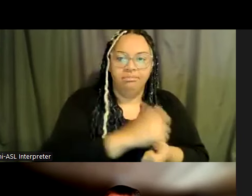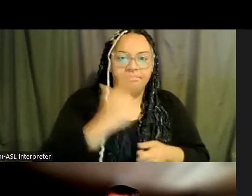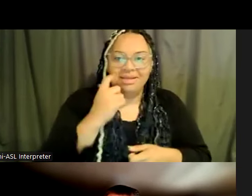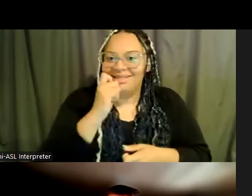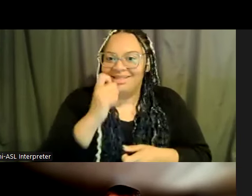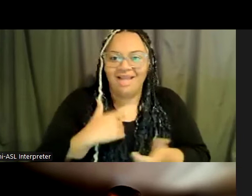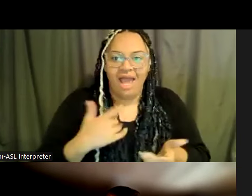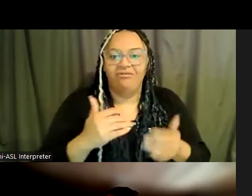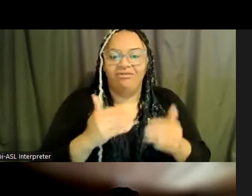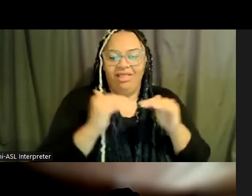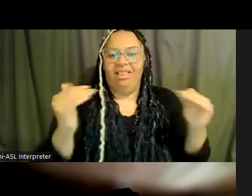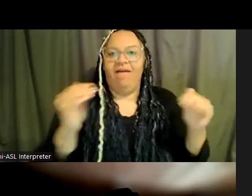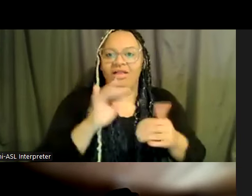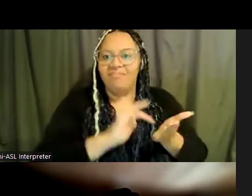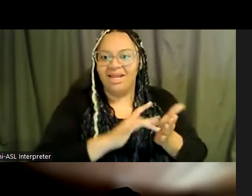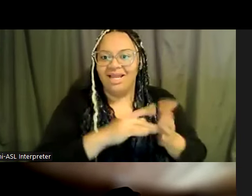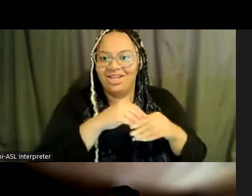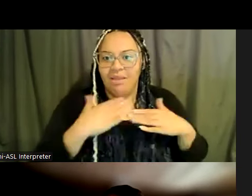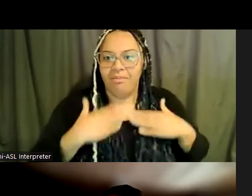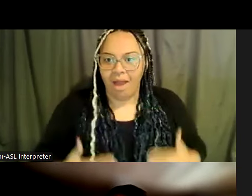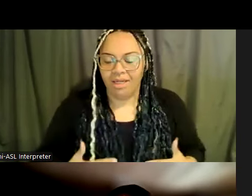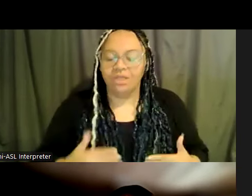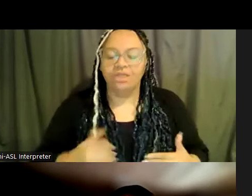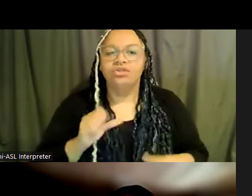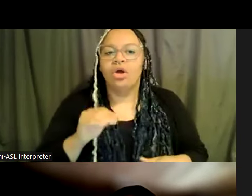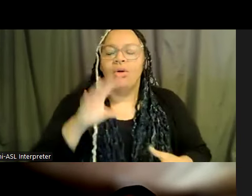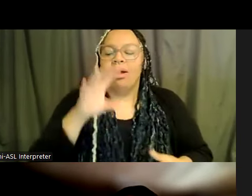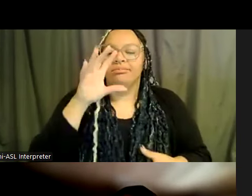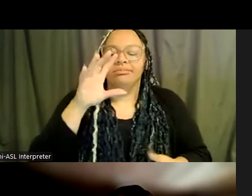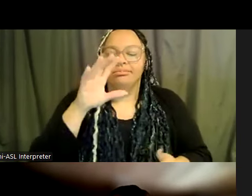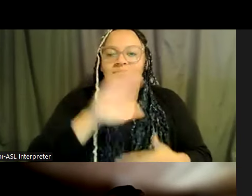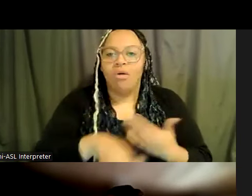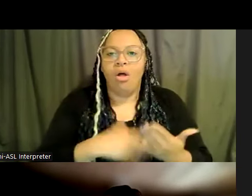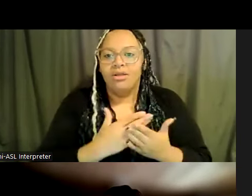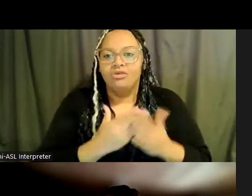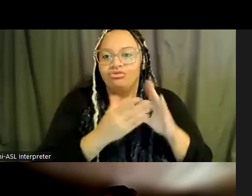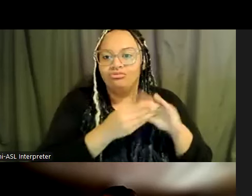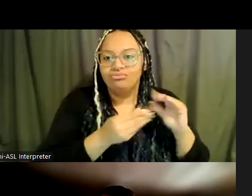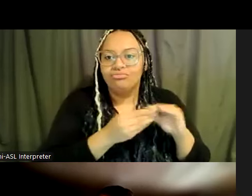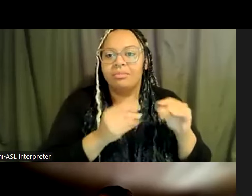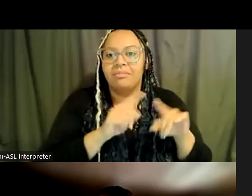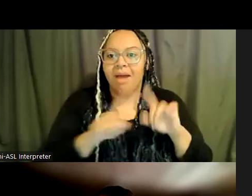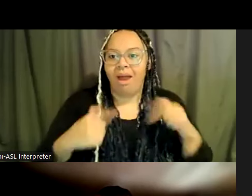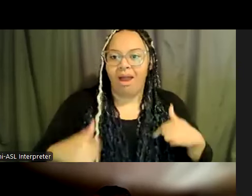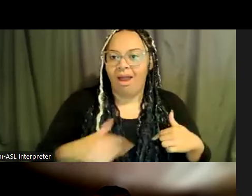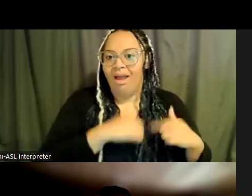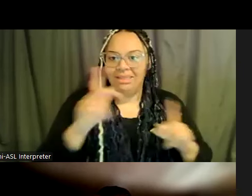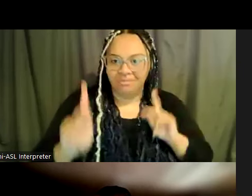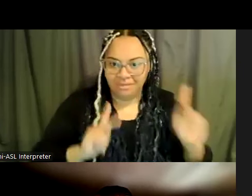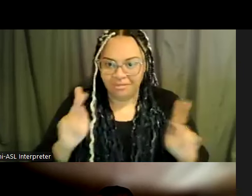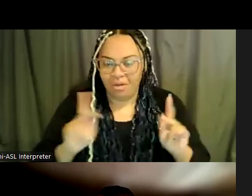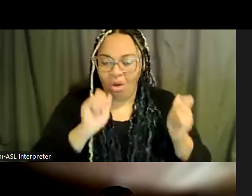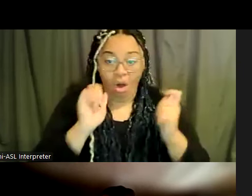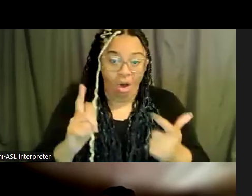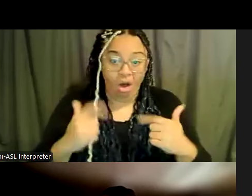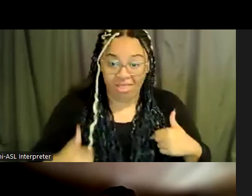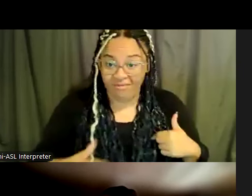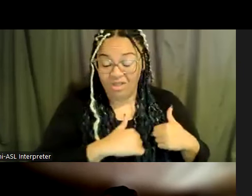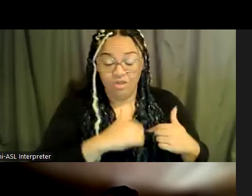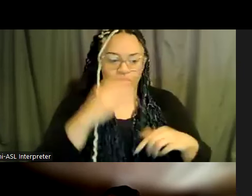medication in their body. So all that to say, these people are not these people, us people, all of us who experience these